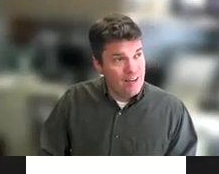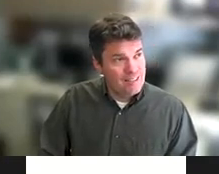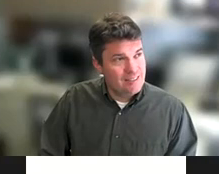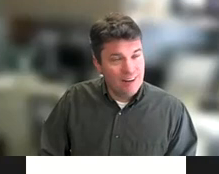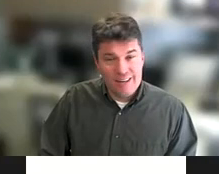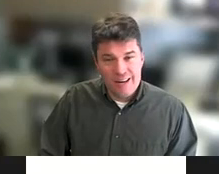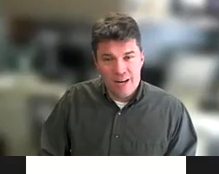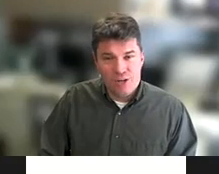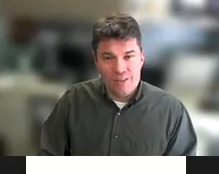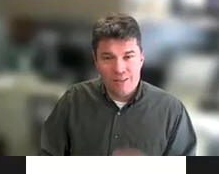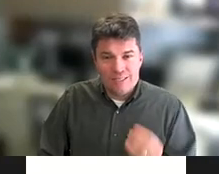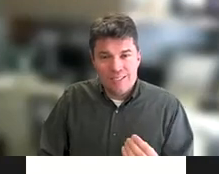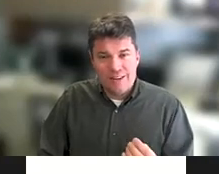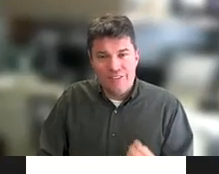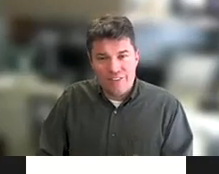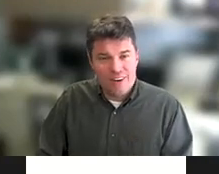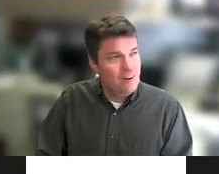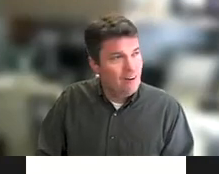here, FS and TH,